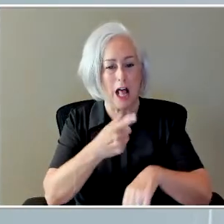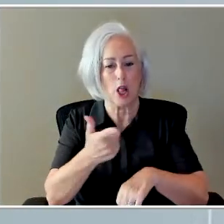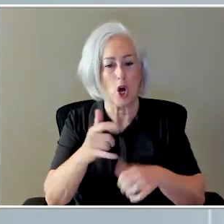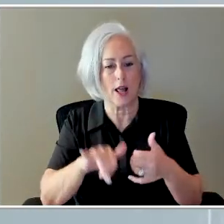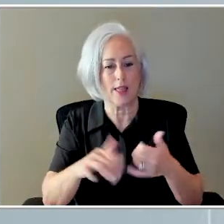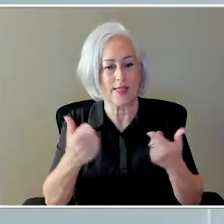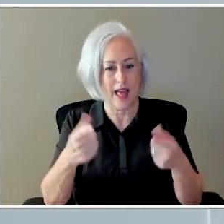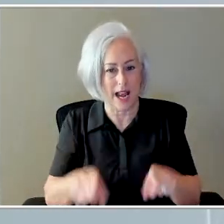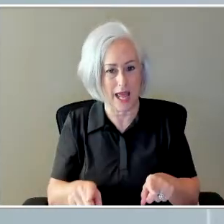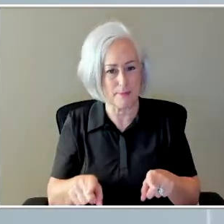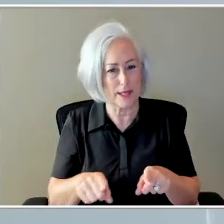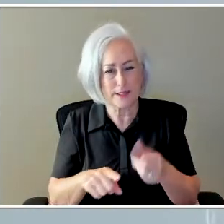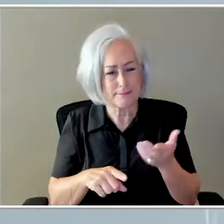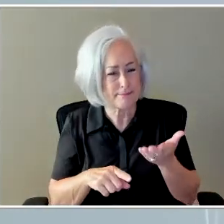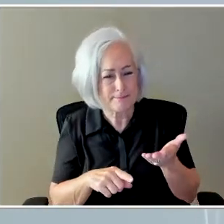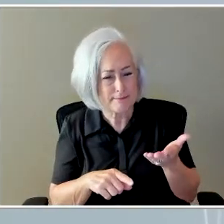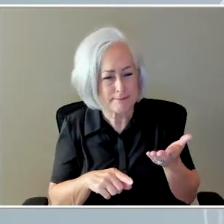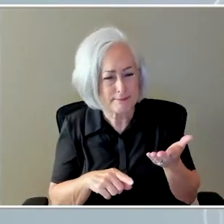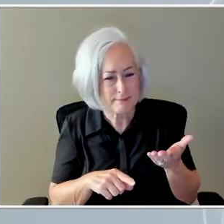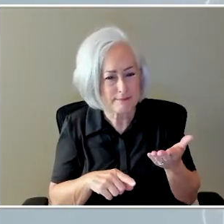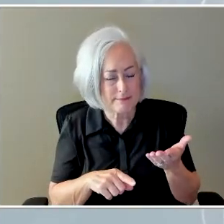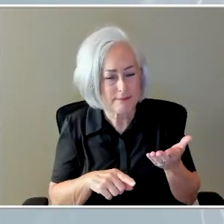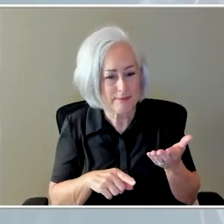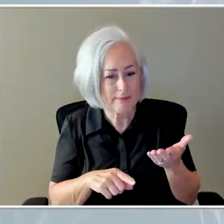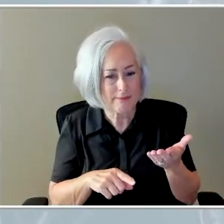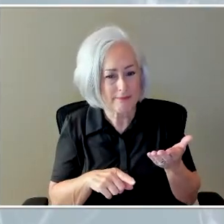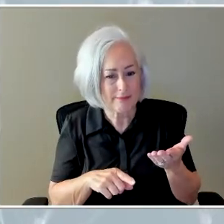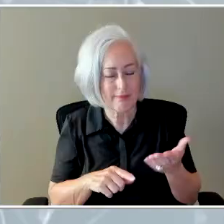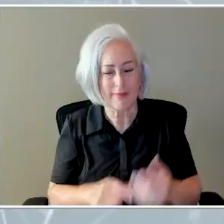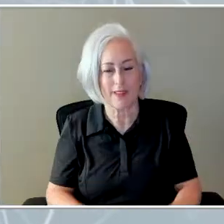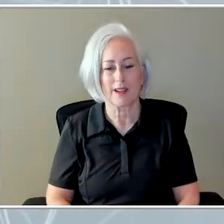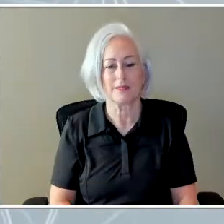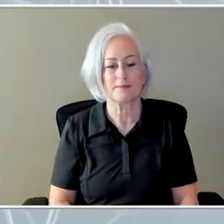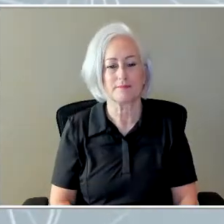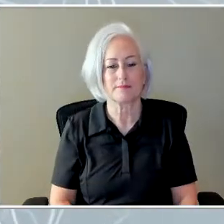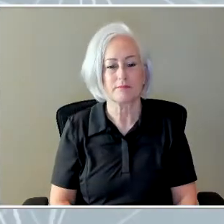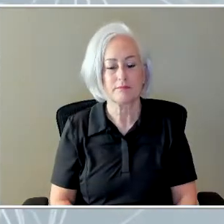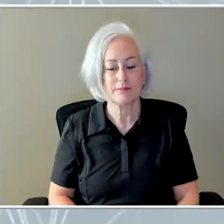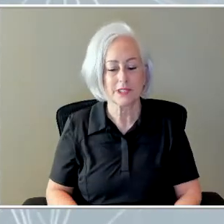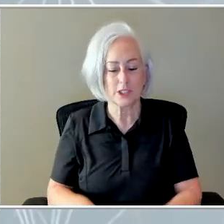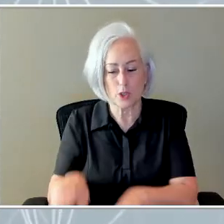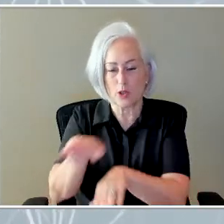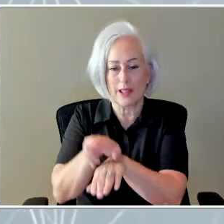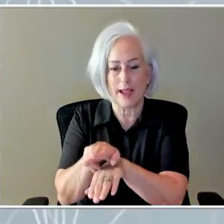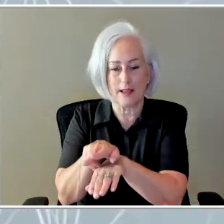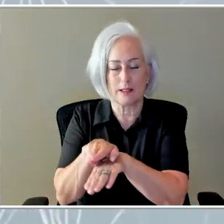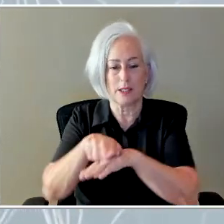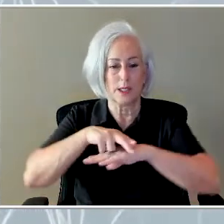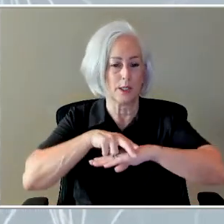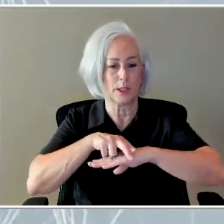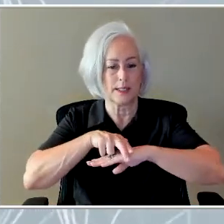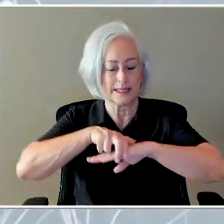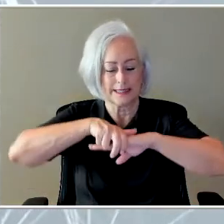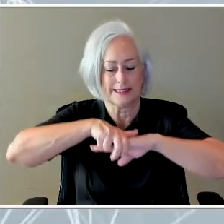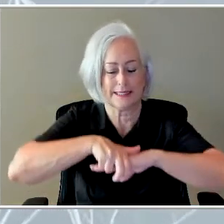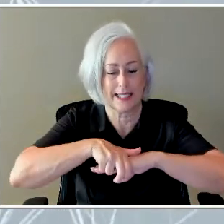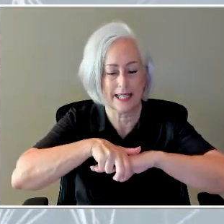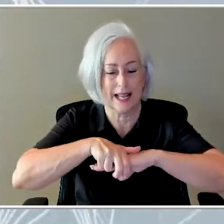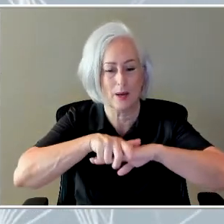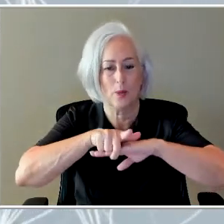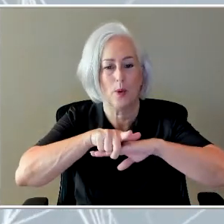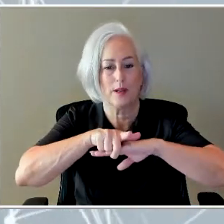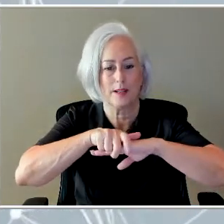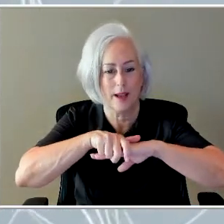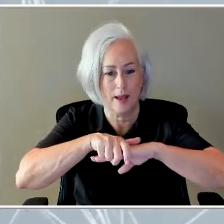just work up to just sit at the edge of the bed, move your leg up one time, let alone stand